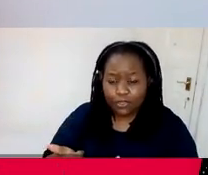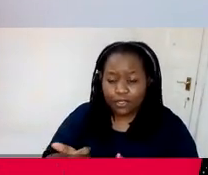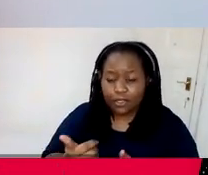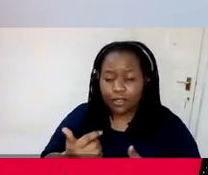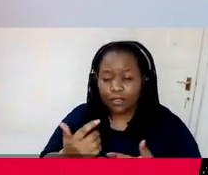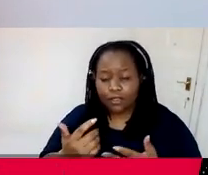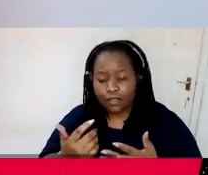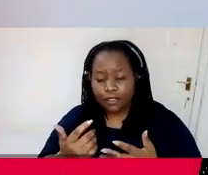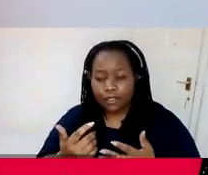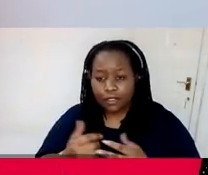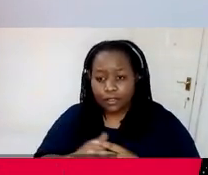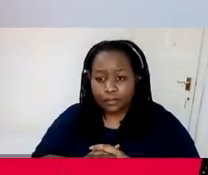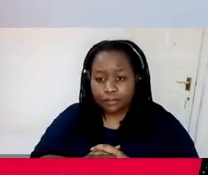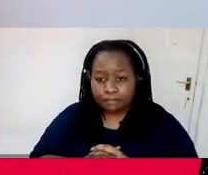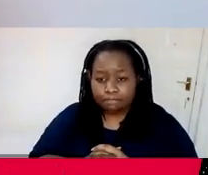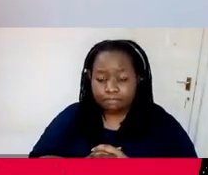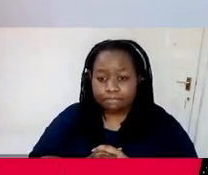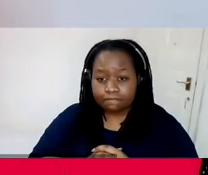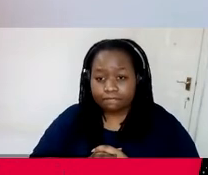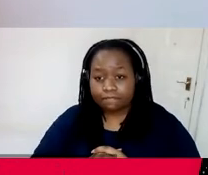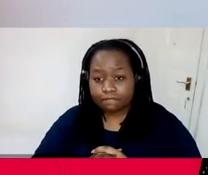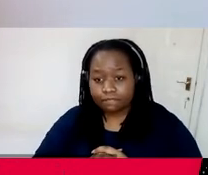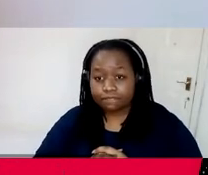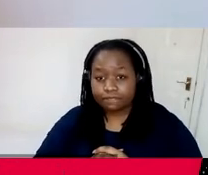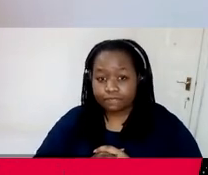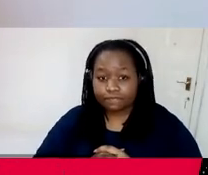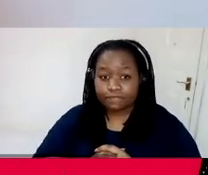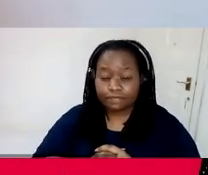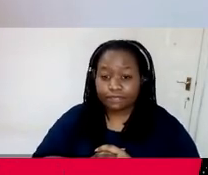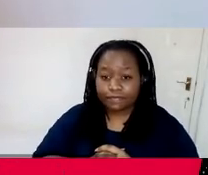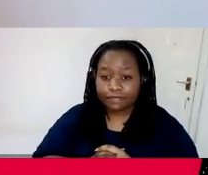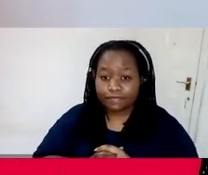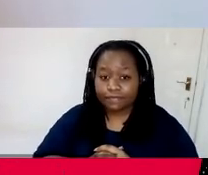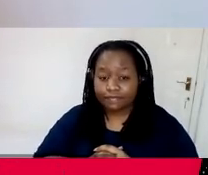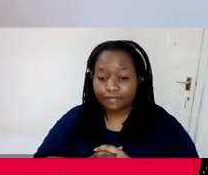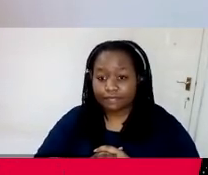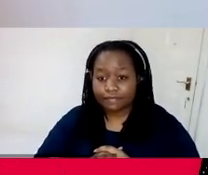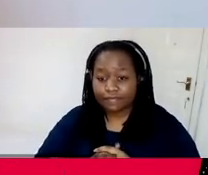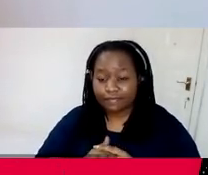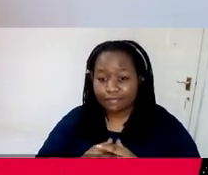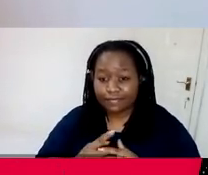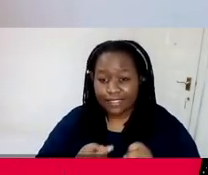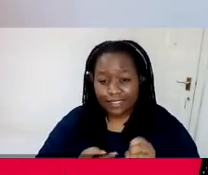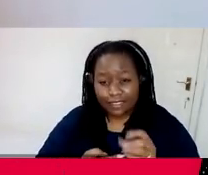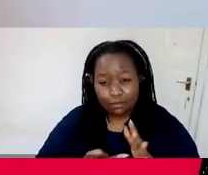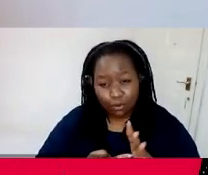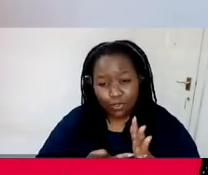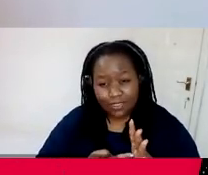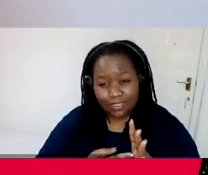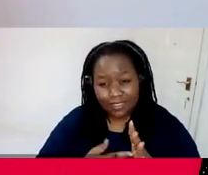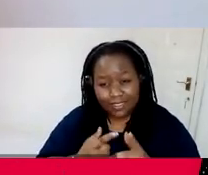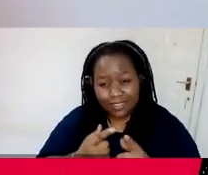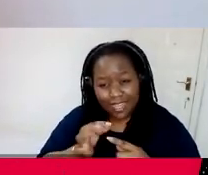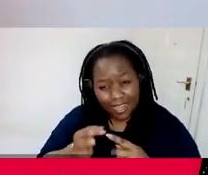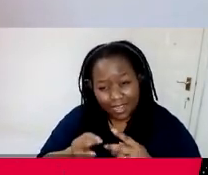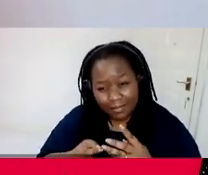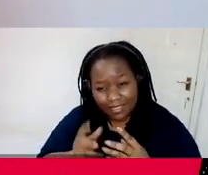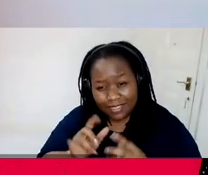Yemen should not only look through the lens of the humanitarian aid only, even though it's important for now,